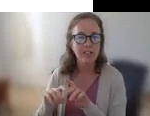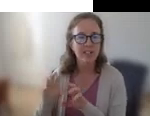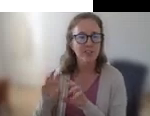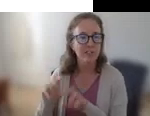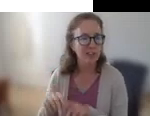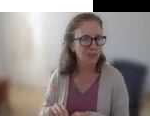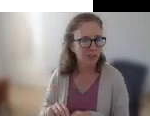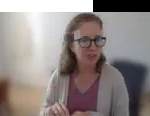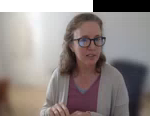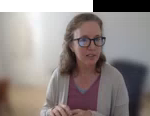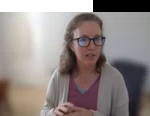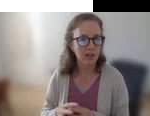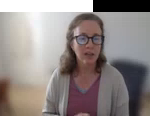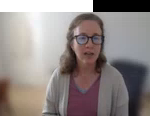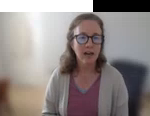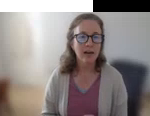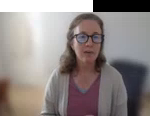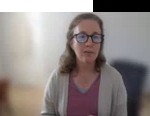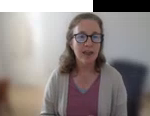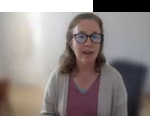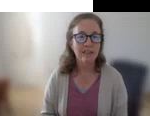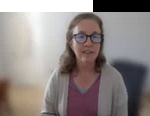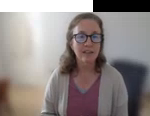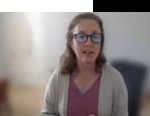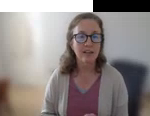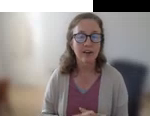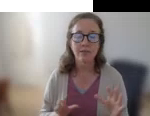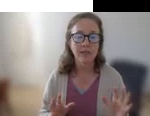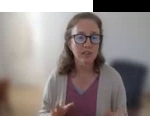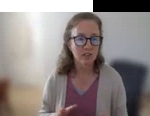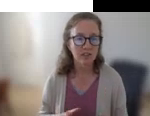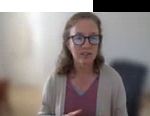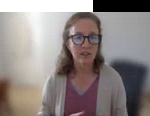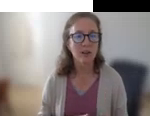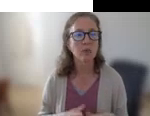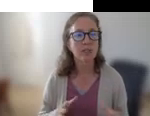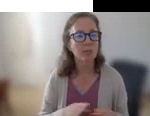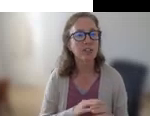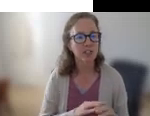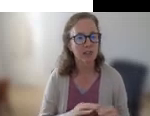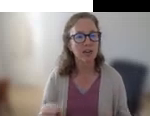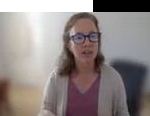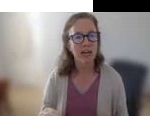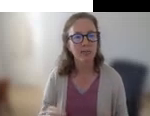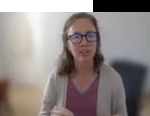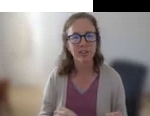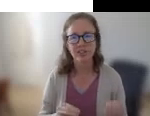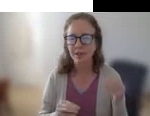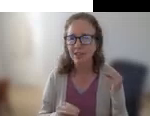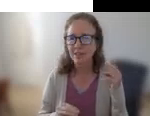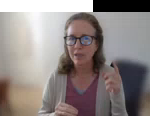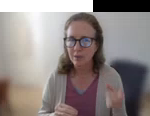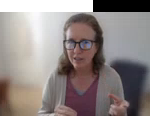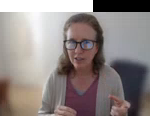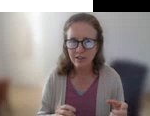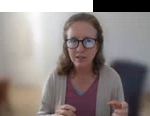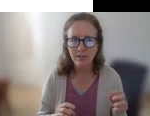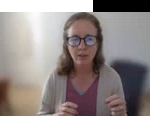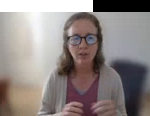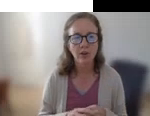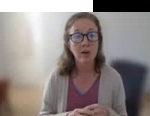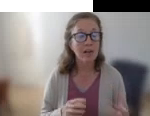and then I just fix it in there. And I've had many students say that they really appreciate having the captioning just because maybe